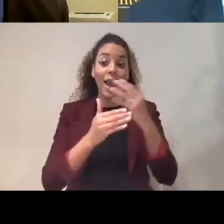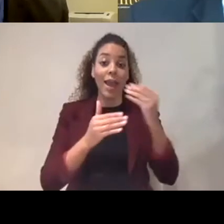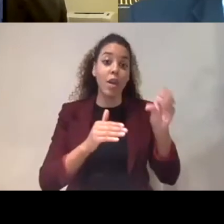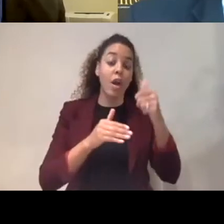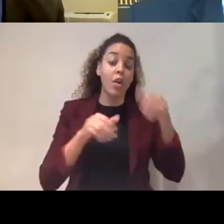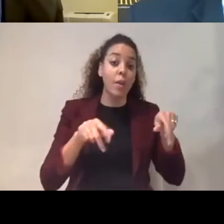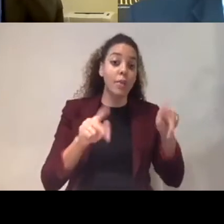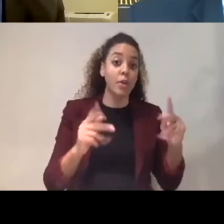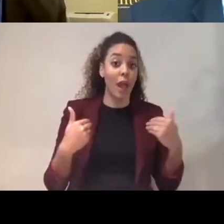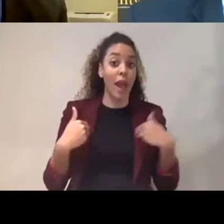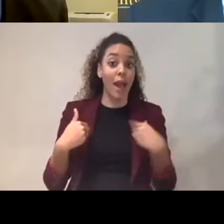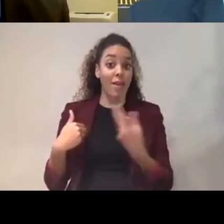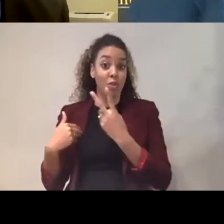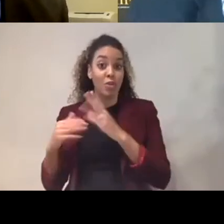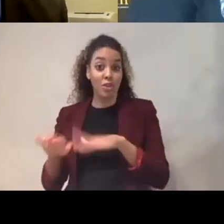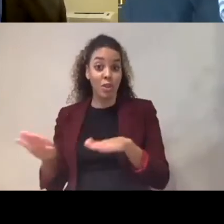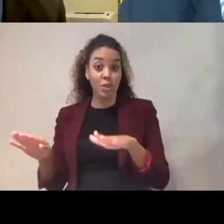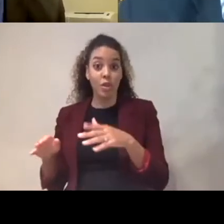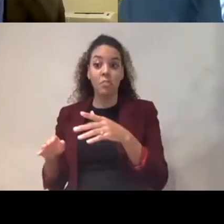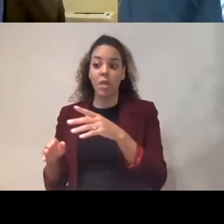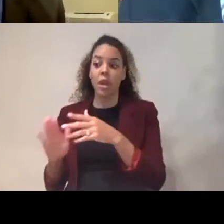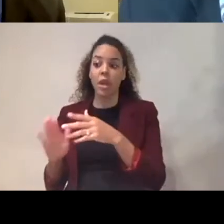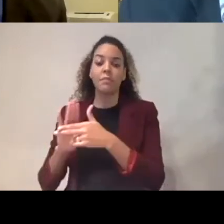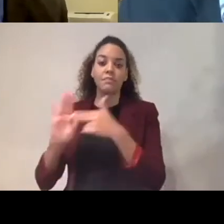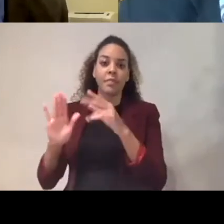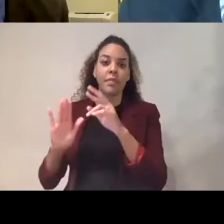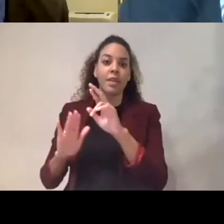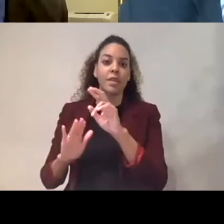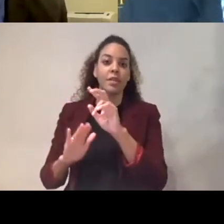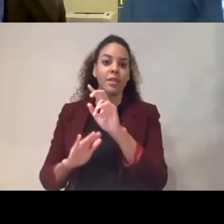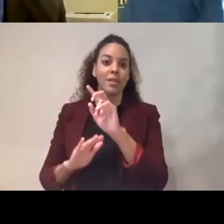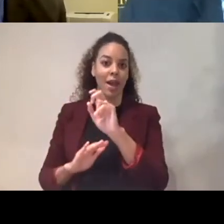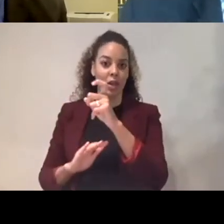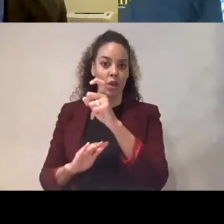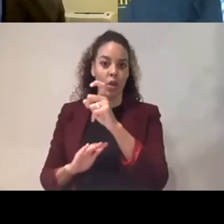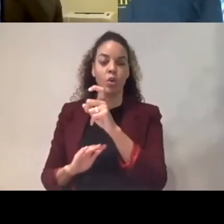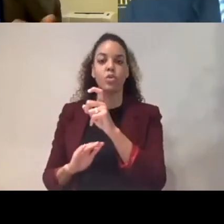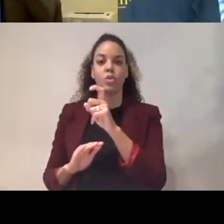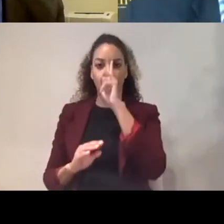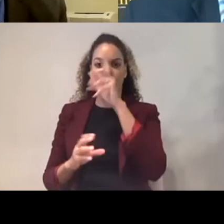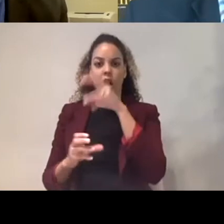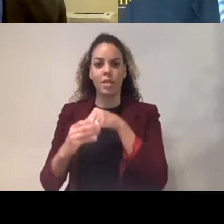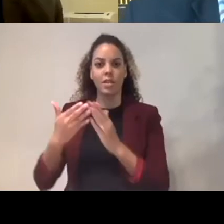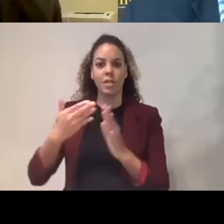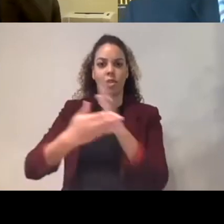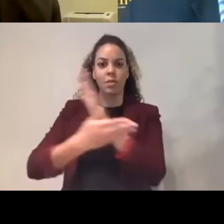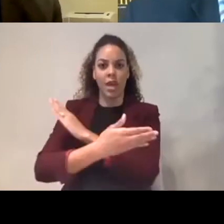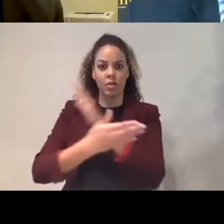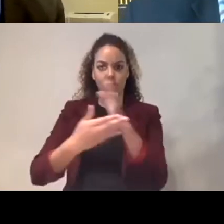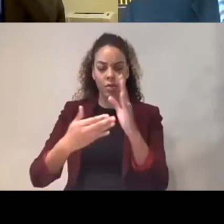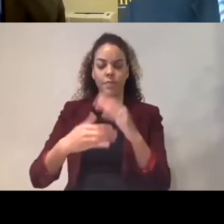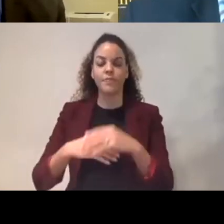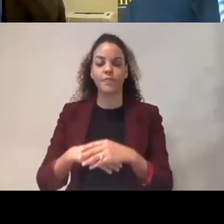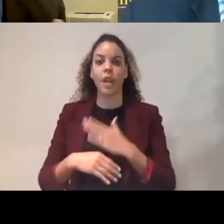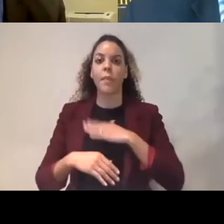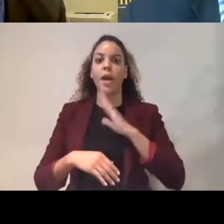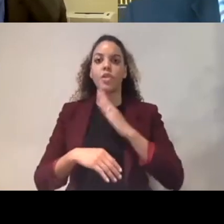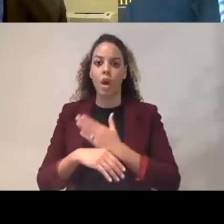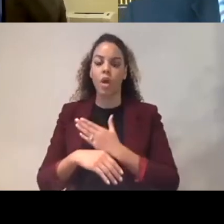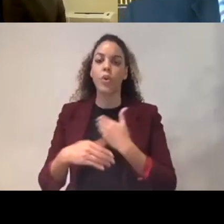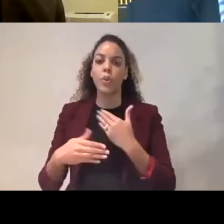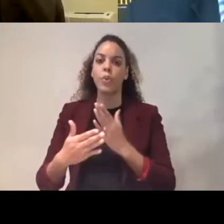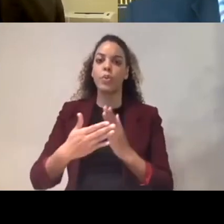who have been diagnosed on the autism spectrum. My daughter has a very profound intellectual disability and is on the autism spectrum. And I have fought